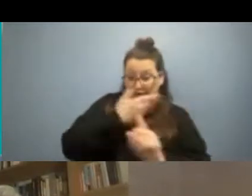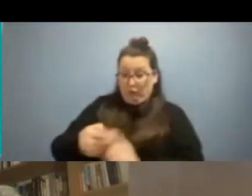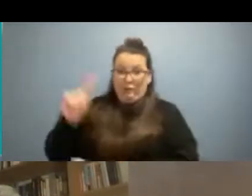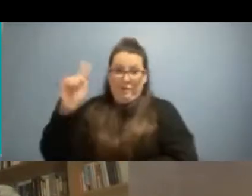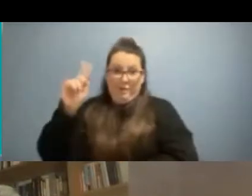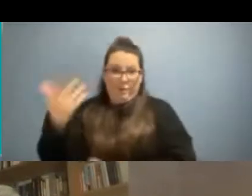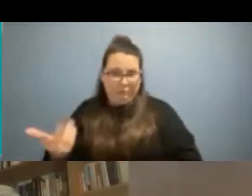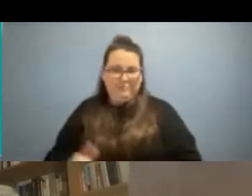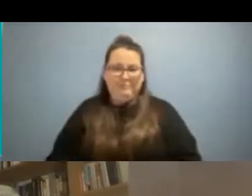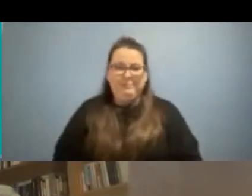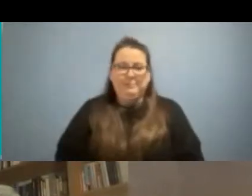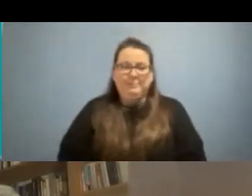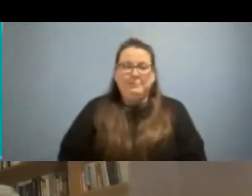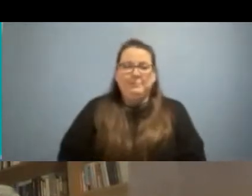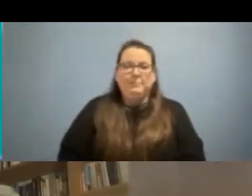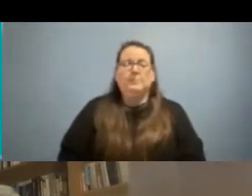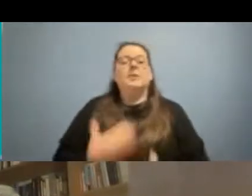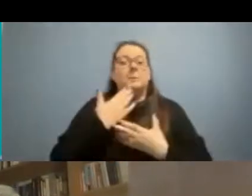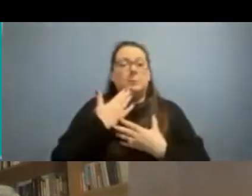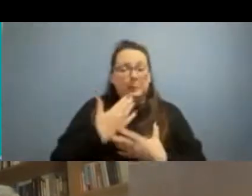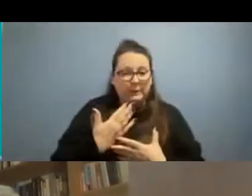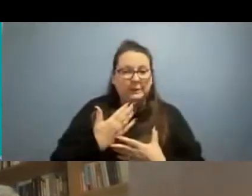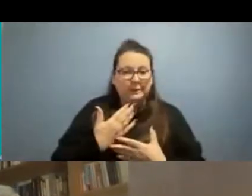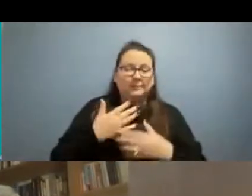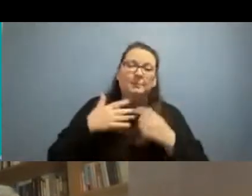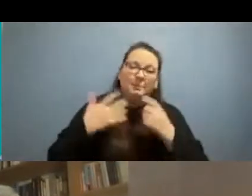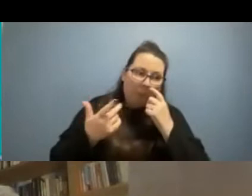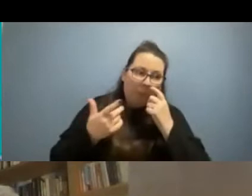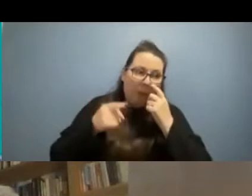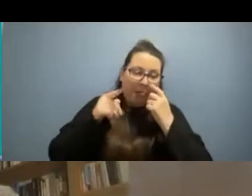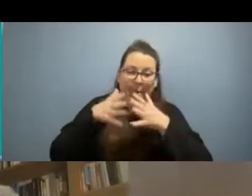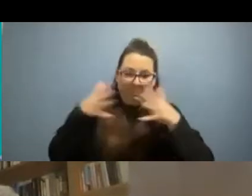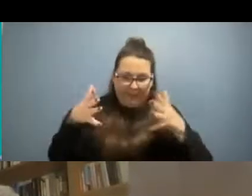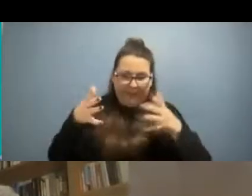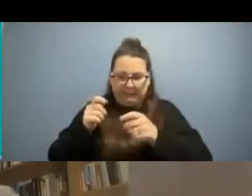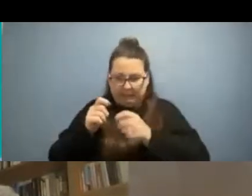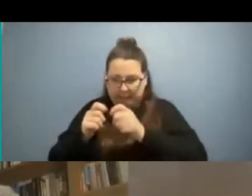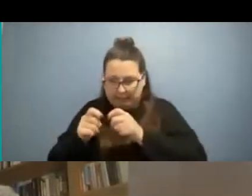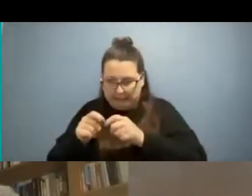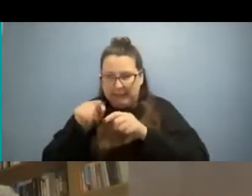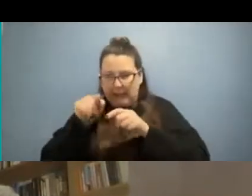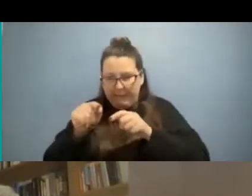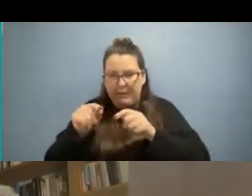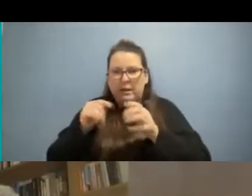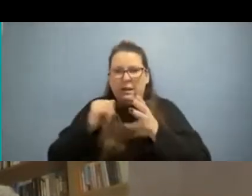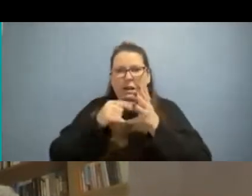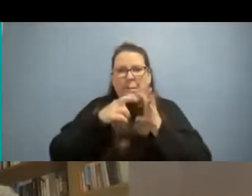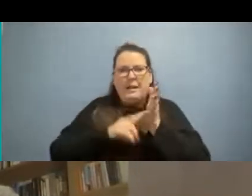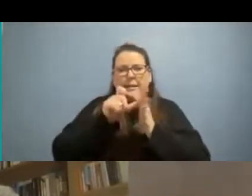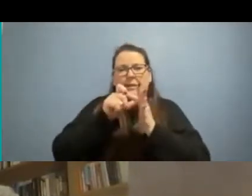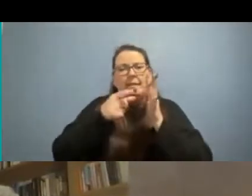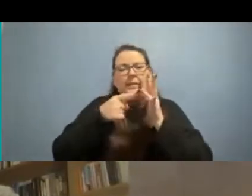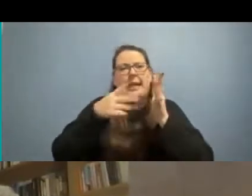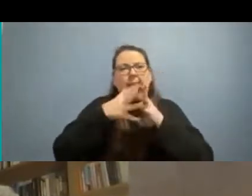Please be aware that also there are the larger testing sites such as the Sandown Racecourse at 591